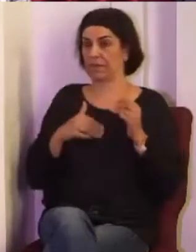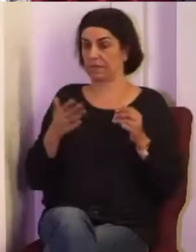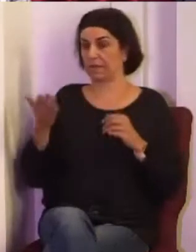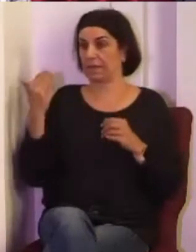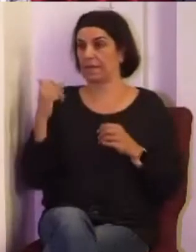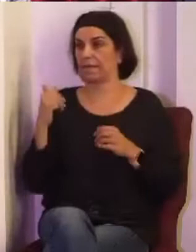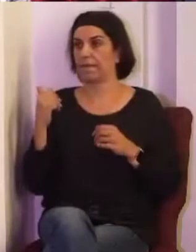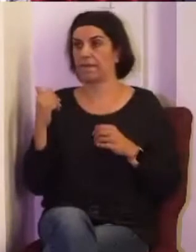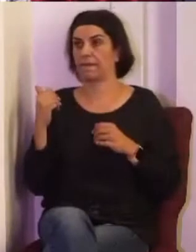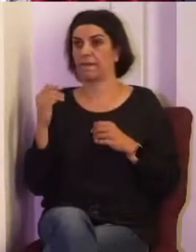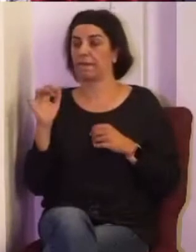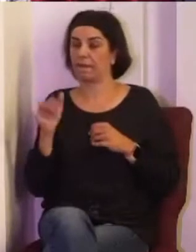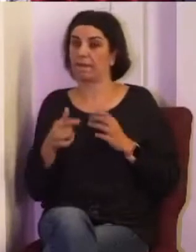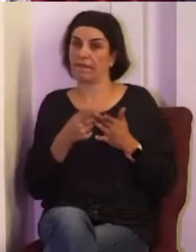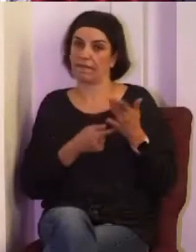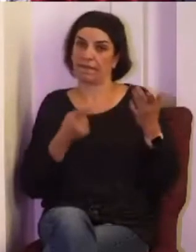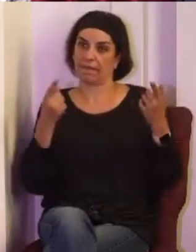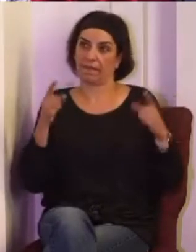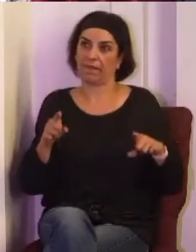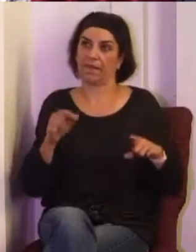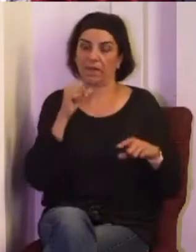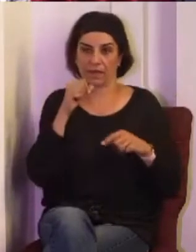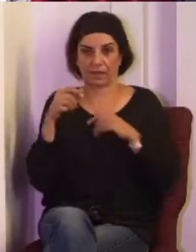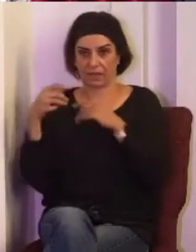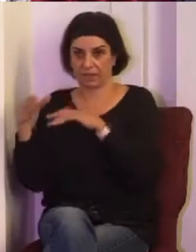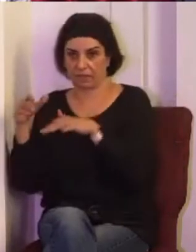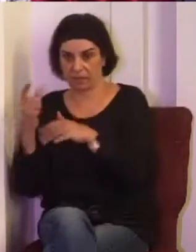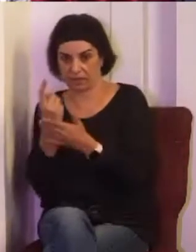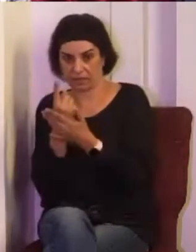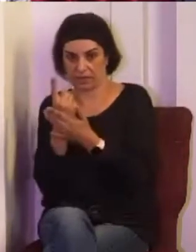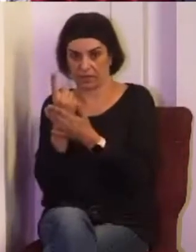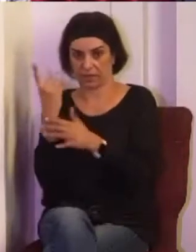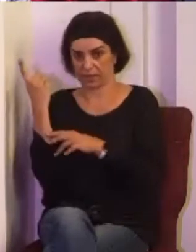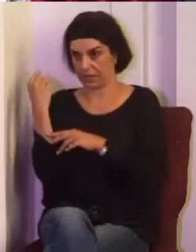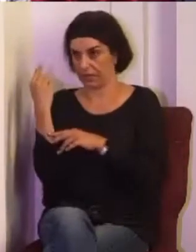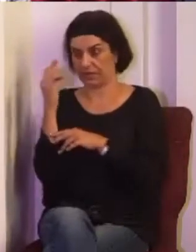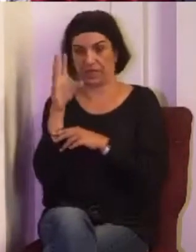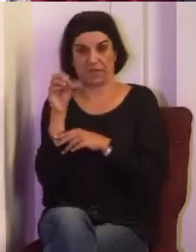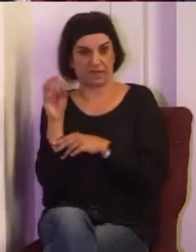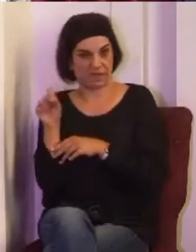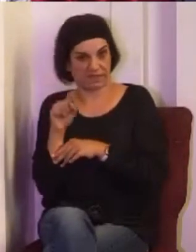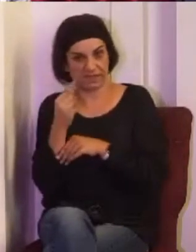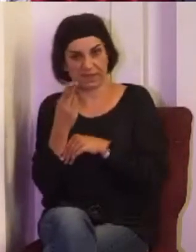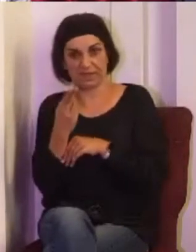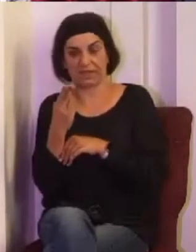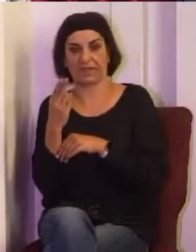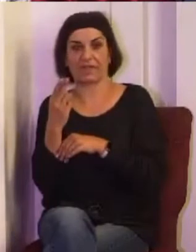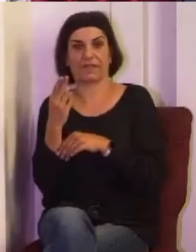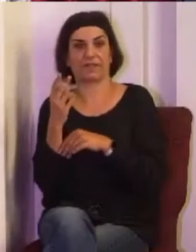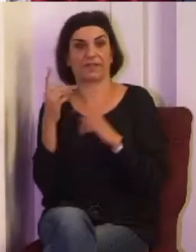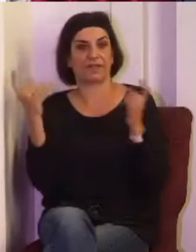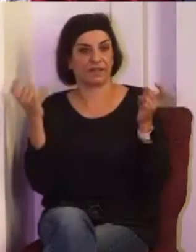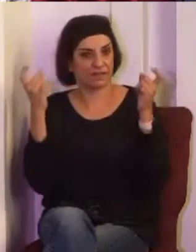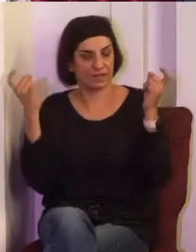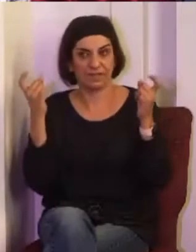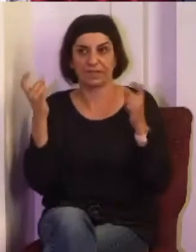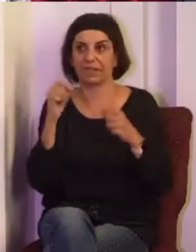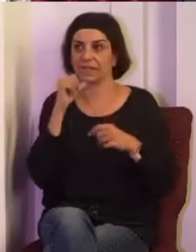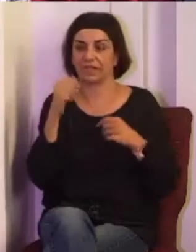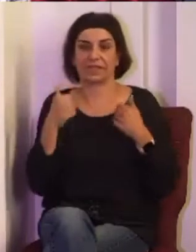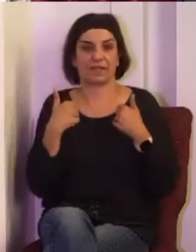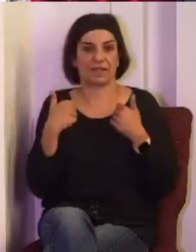I said, well, that's what happens when we didn't get to march last year on the 50th anniversary. We didn't have our parades. We had to do